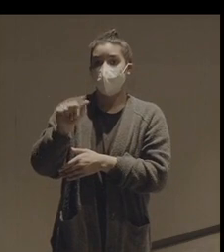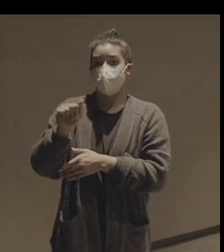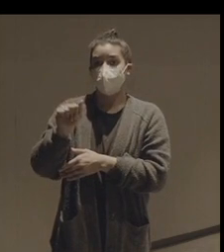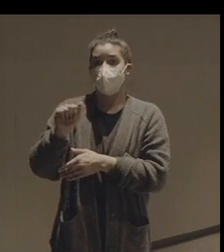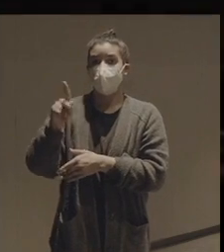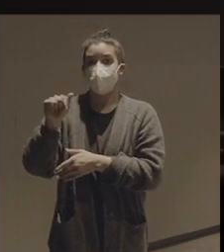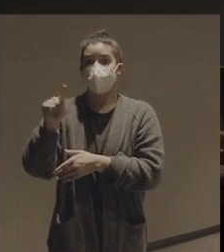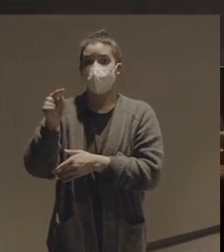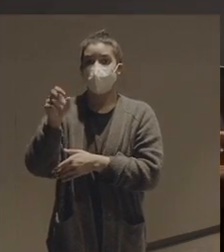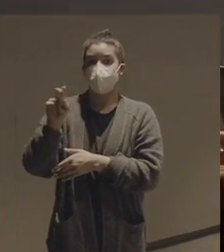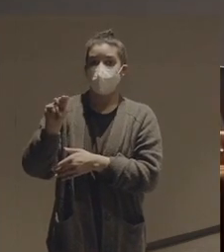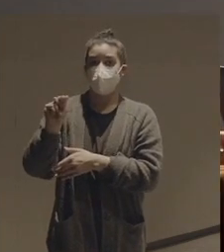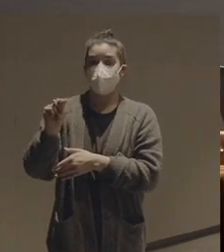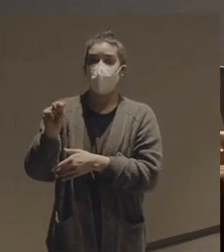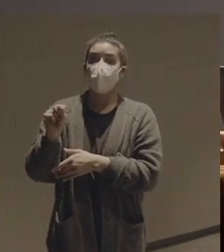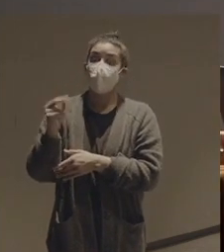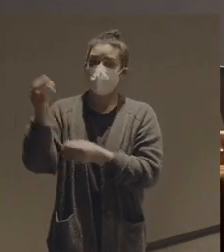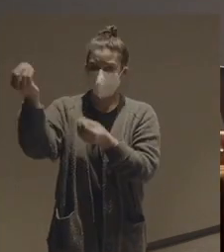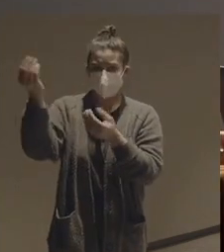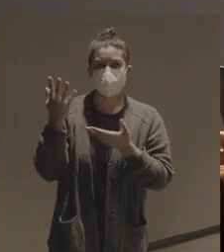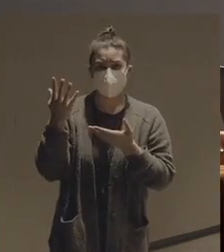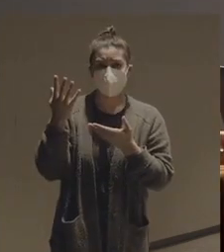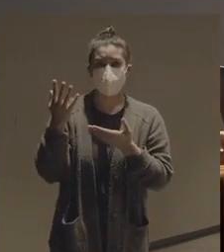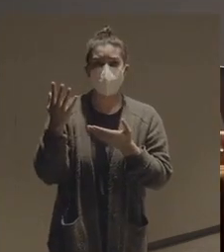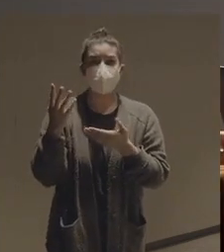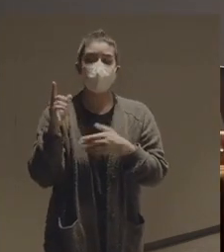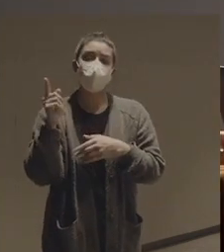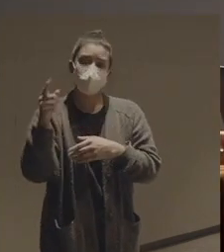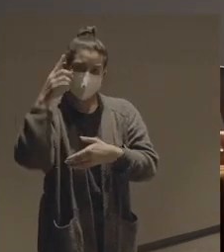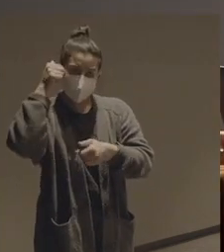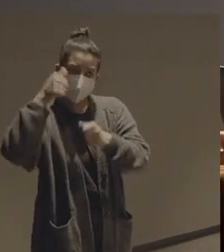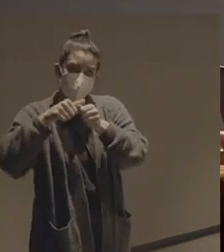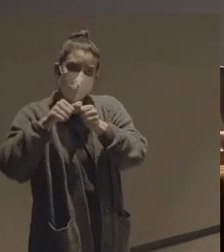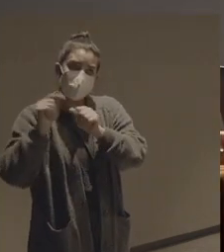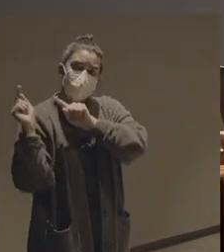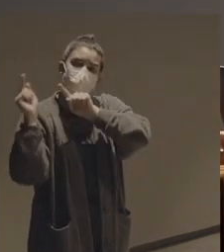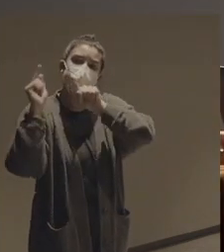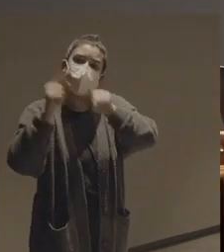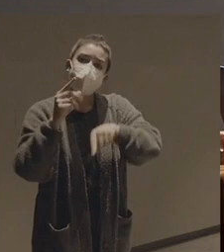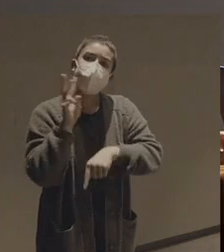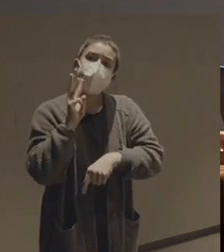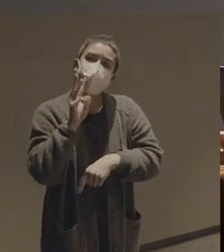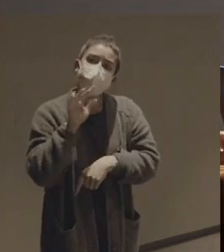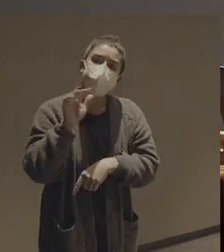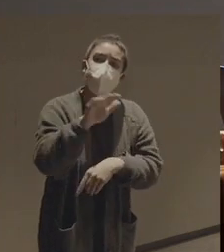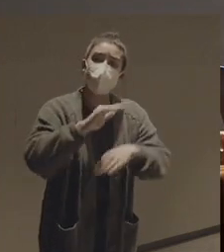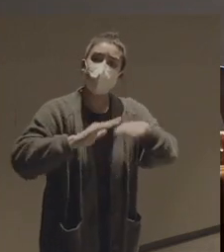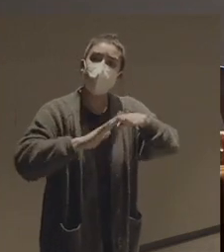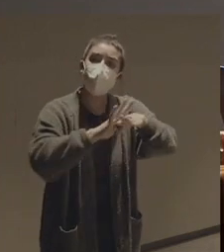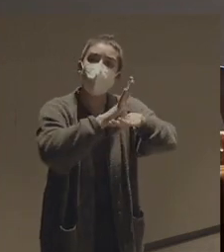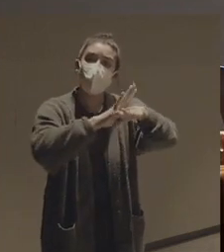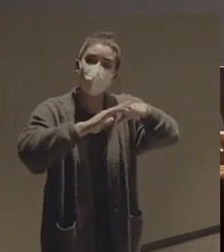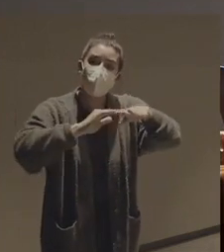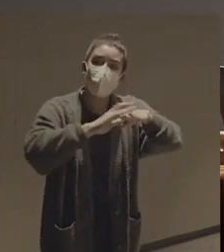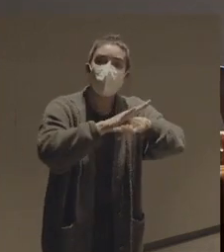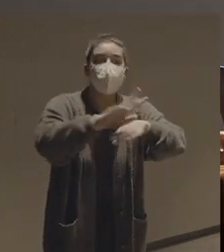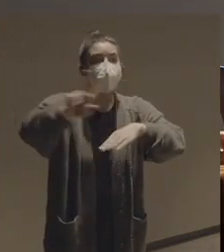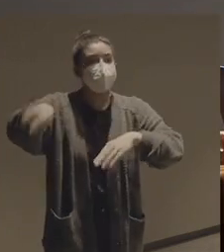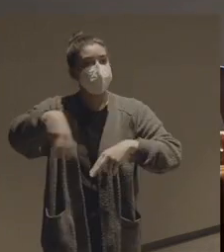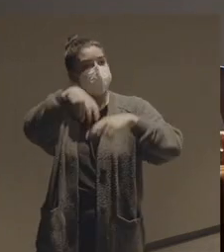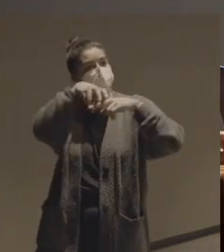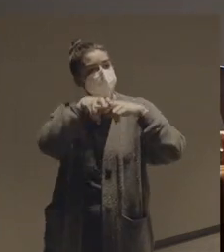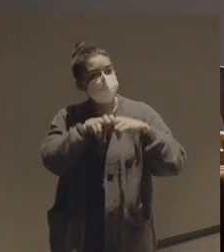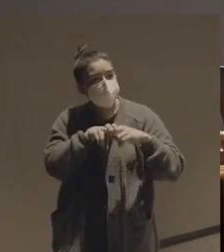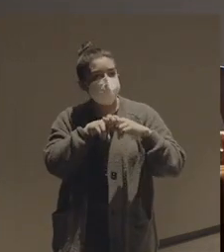and she's heard these discussions about the light and the water at the beach, and also, you know, how amazing it is that Helen